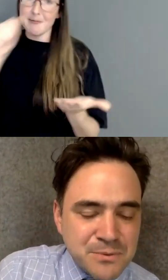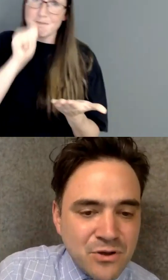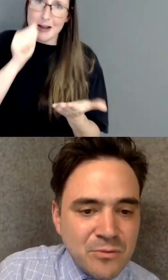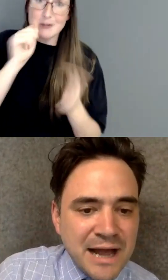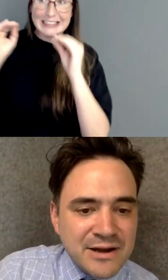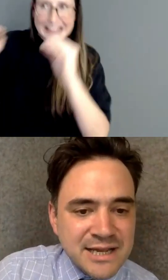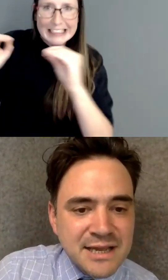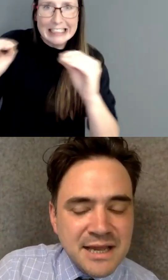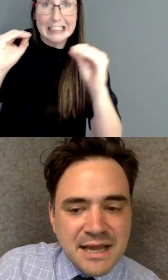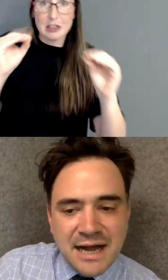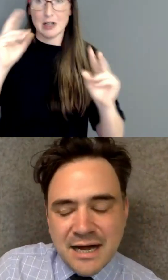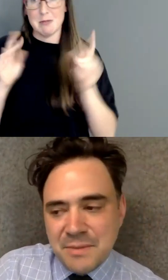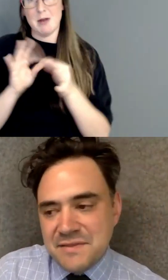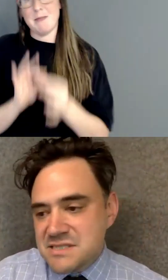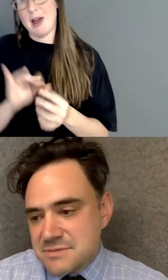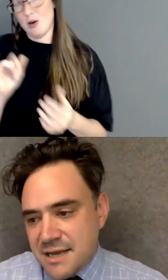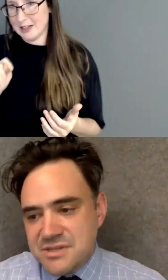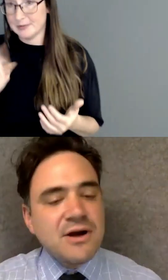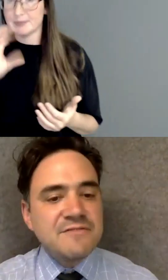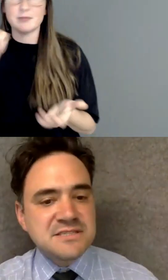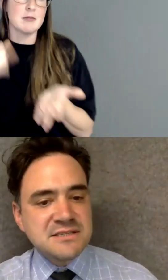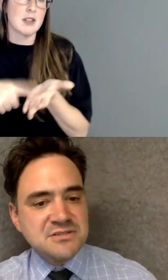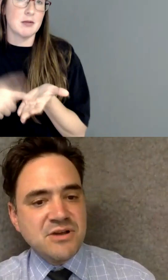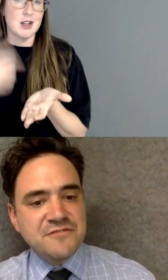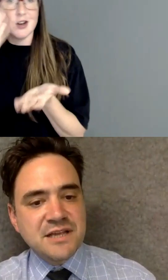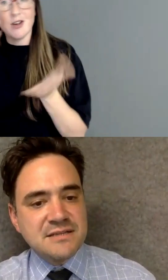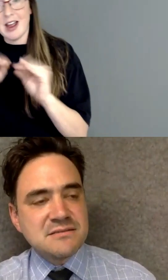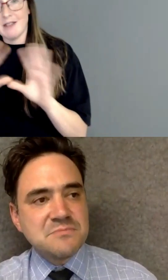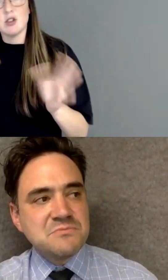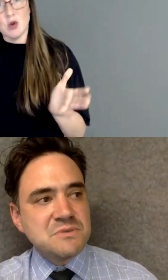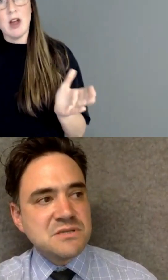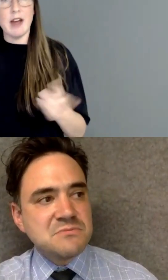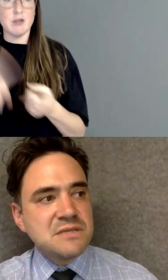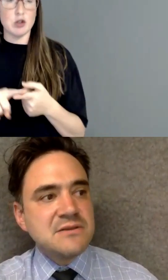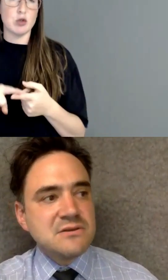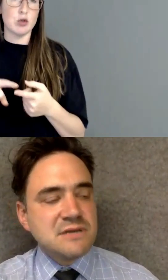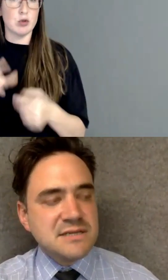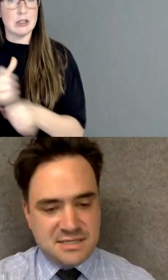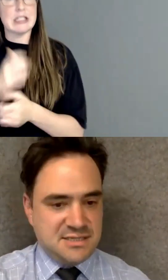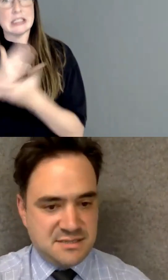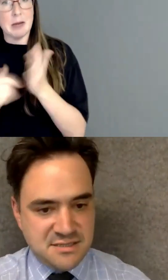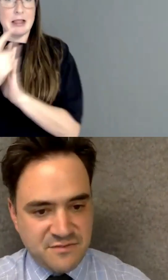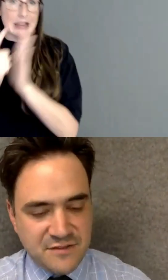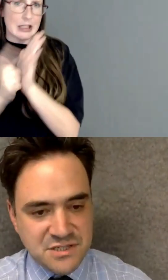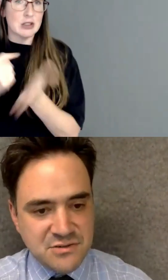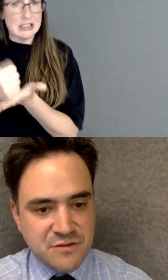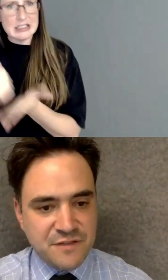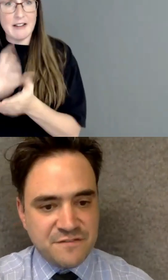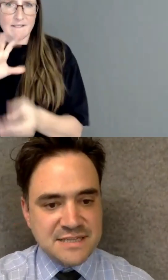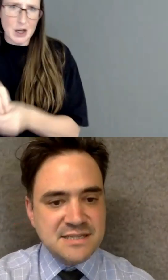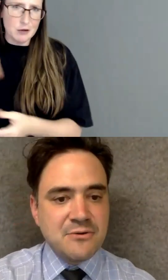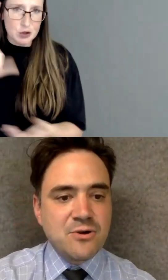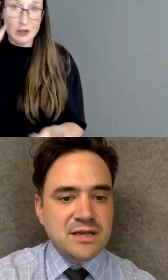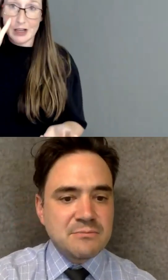teaching people about it. And then sometimes, you know, obviously you do have to get some legal assistance involved too,